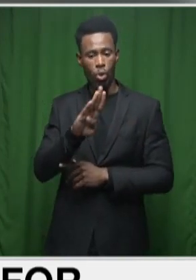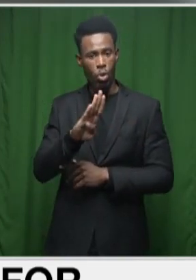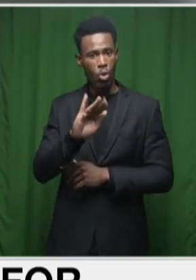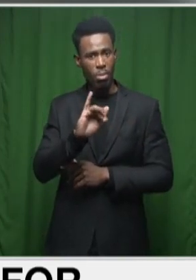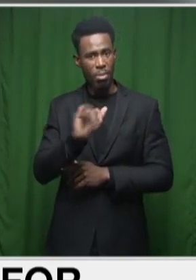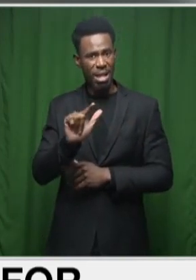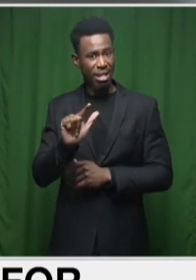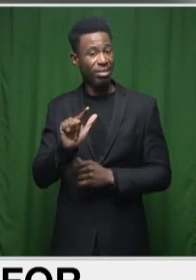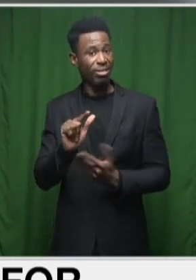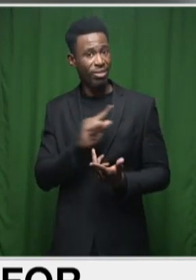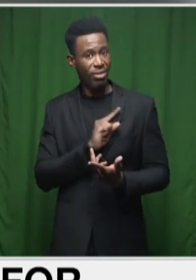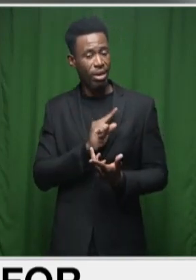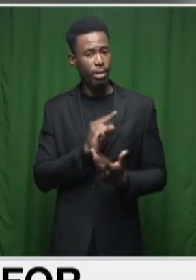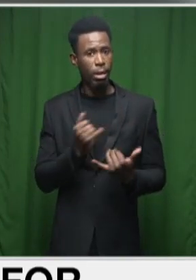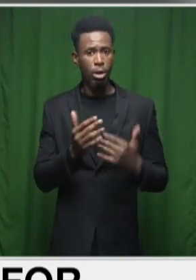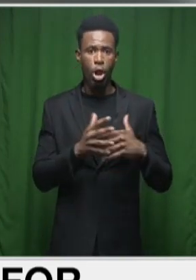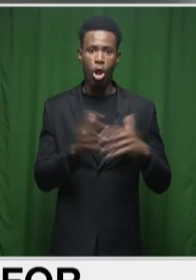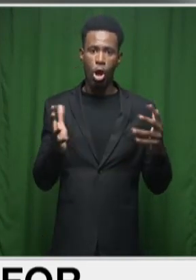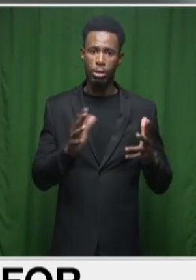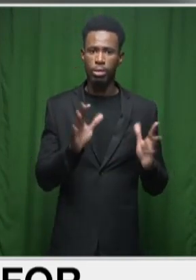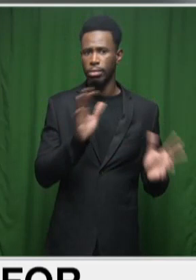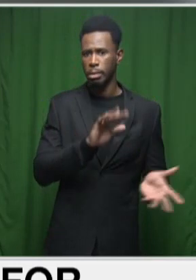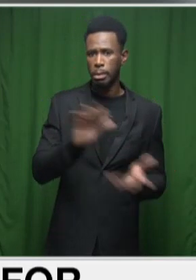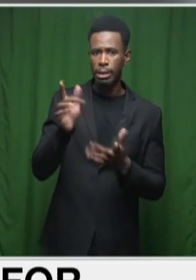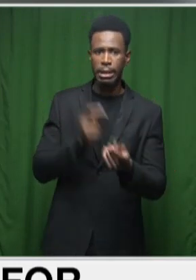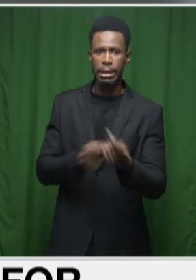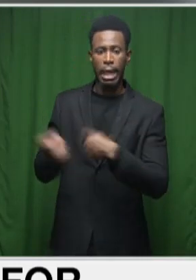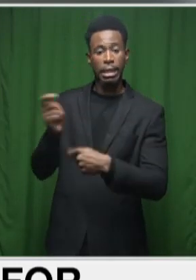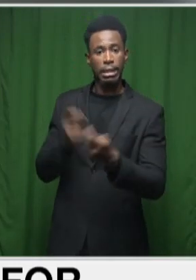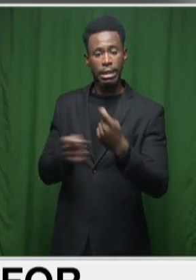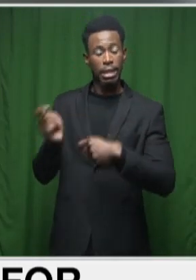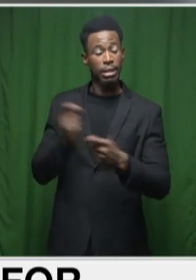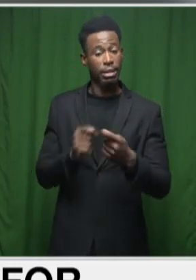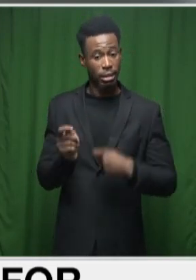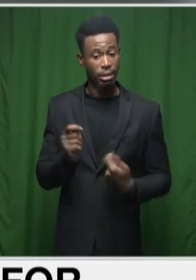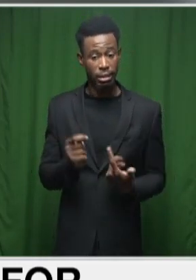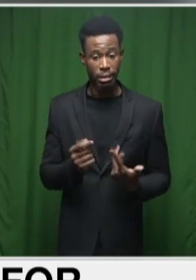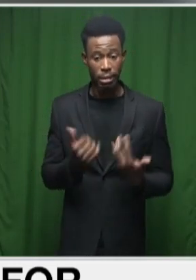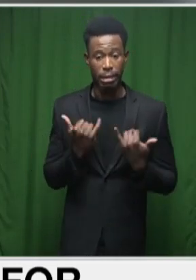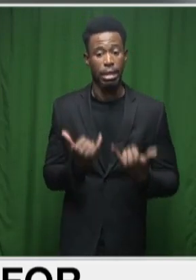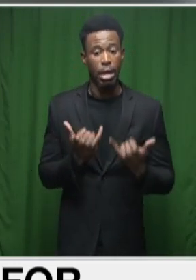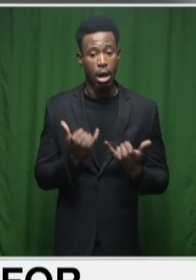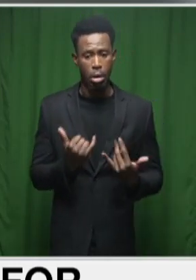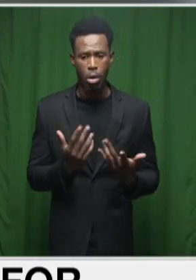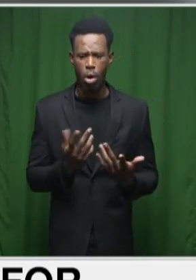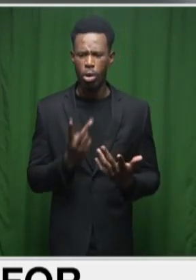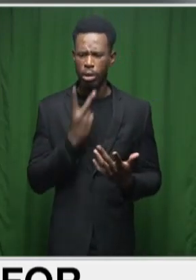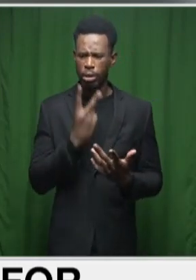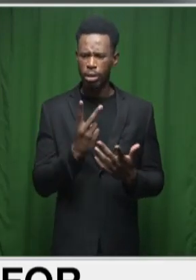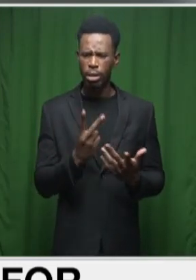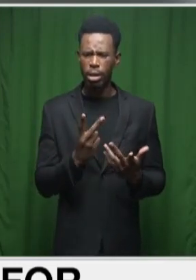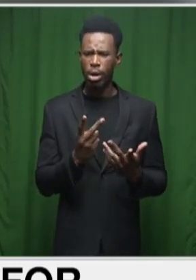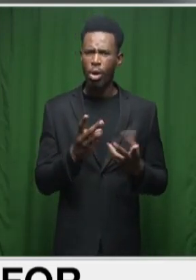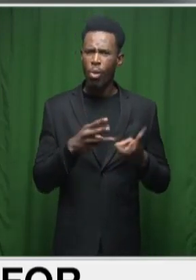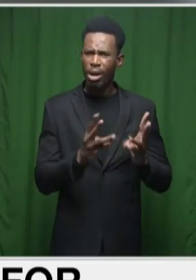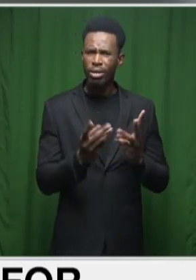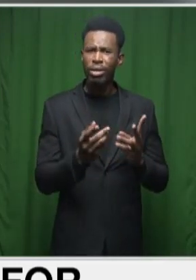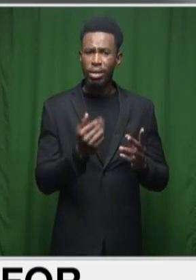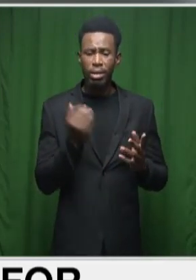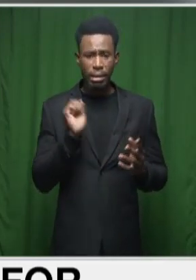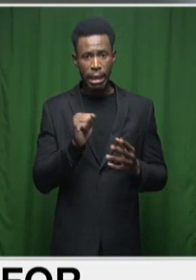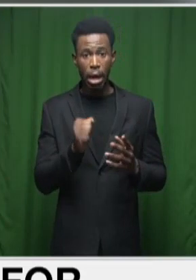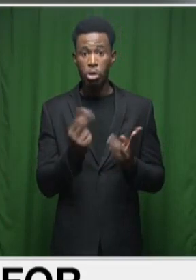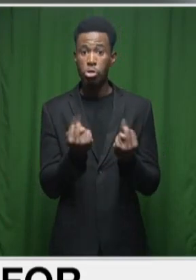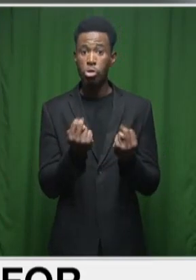like iron ore, some articles of iron and steel. So, looking at, screws and bolts. So there is an inclusion of